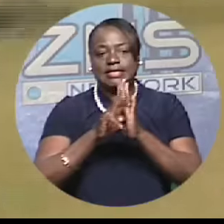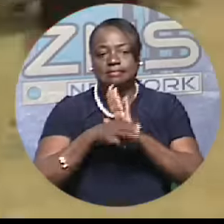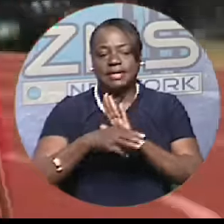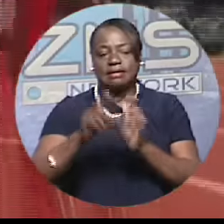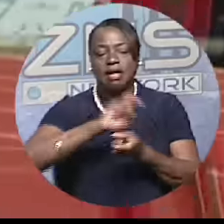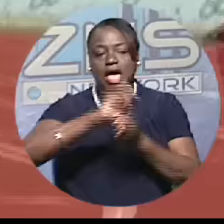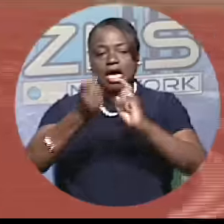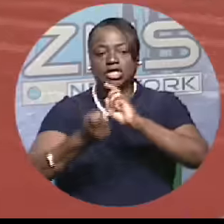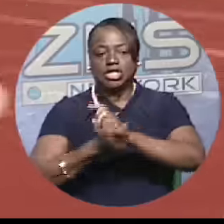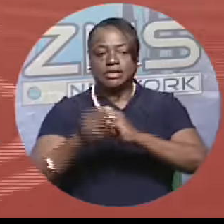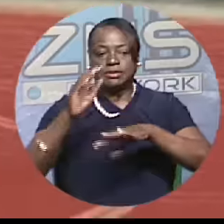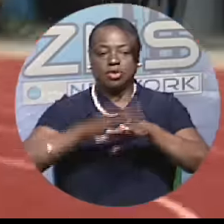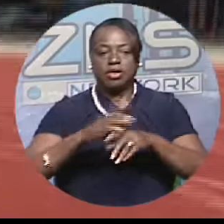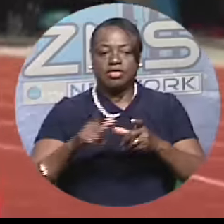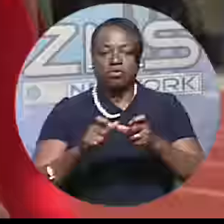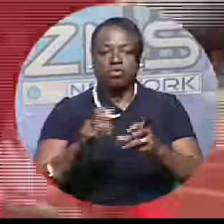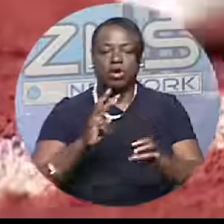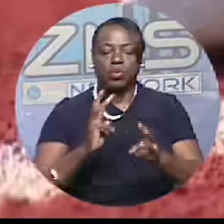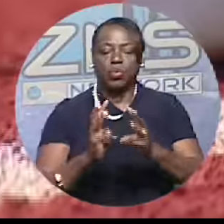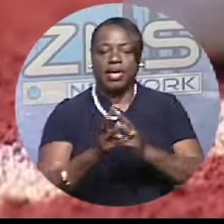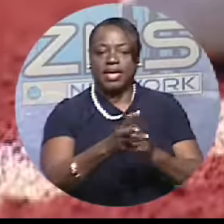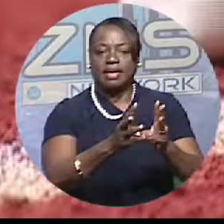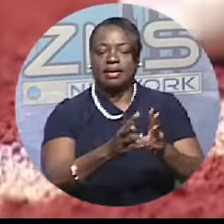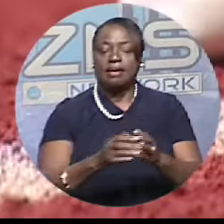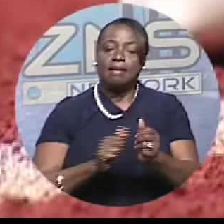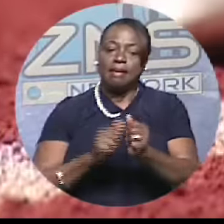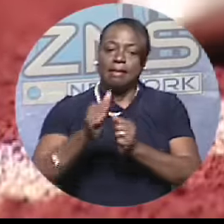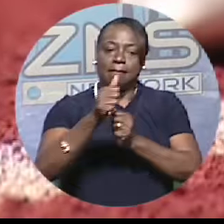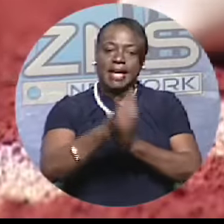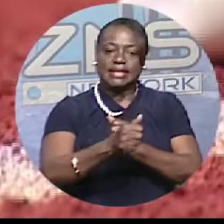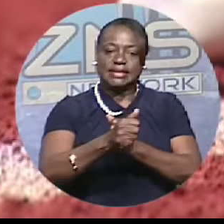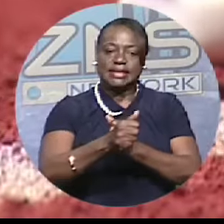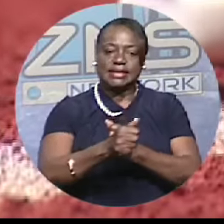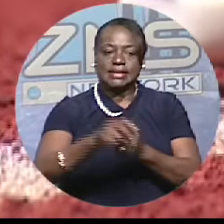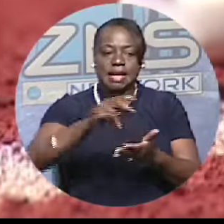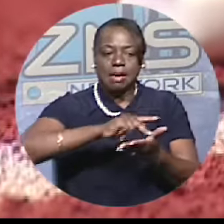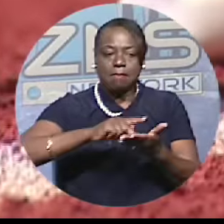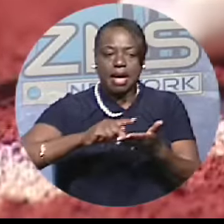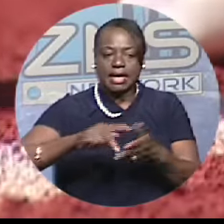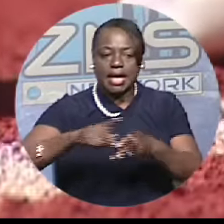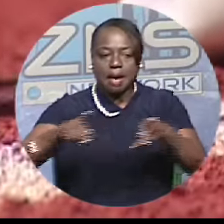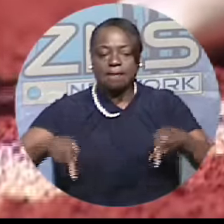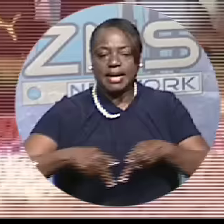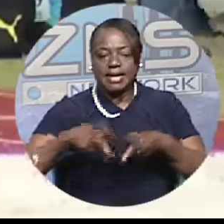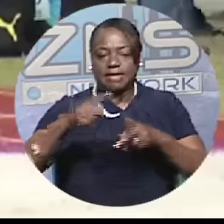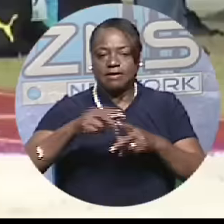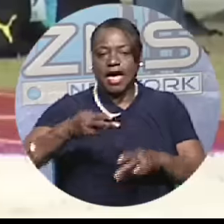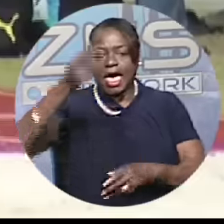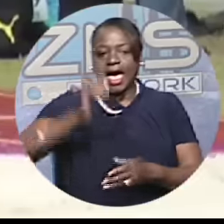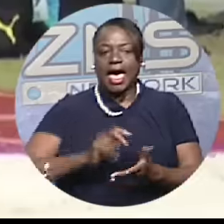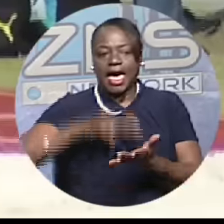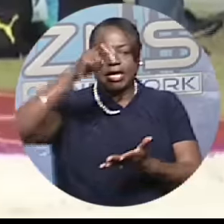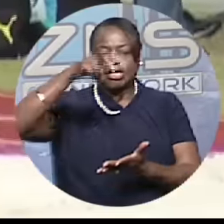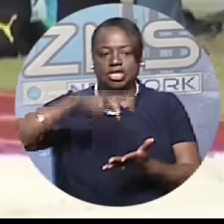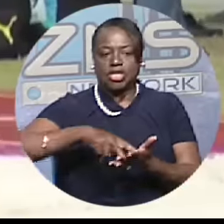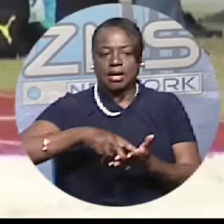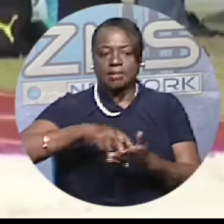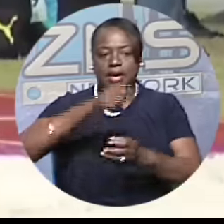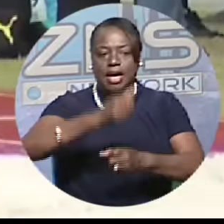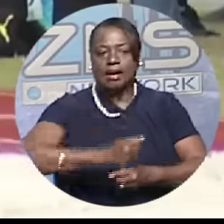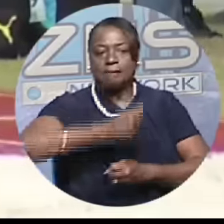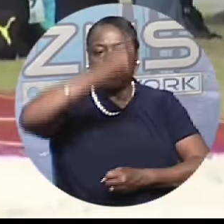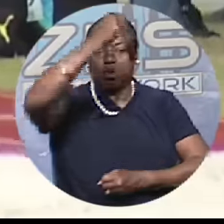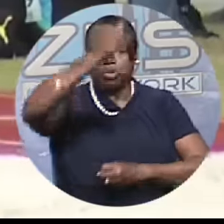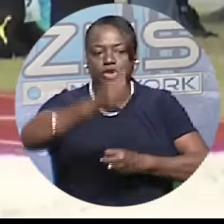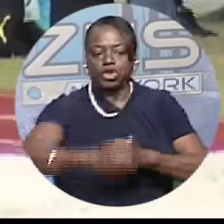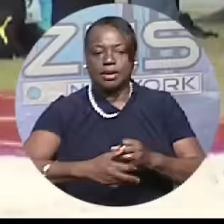runway, precision passes, markings getting put in place for high jump and pole vault. That's how members of Team Bahamas